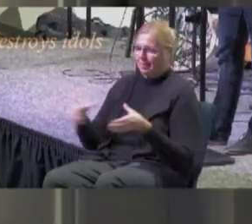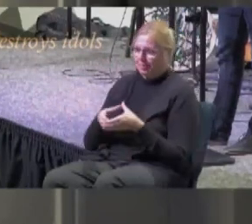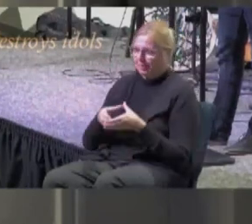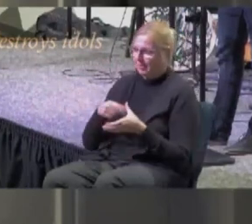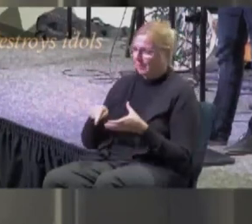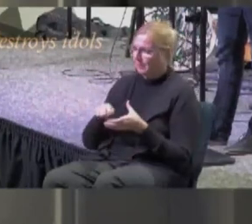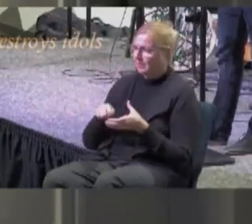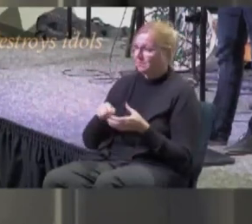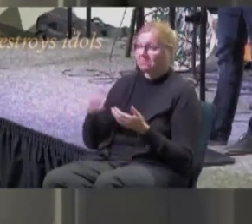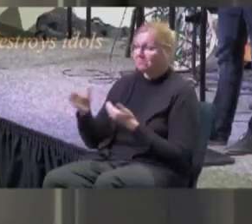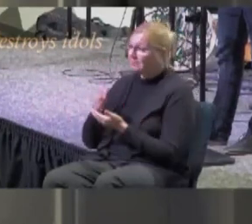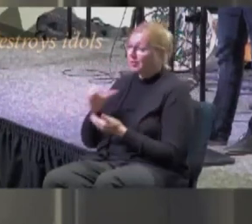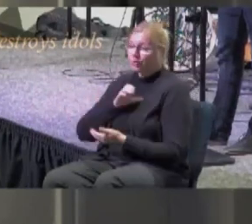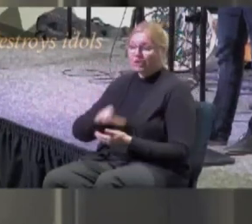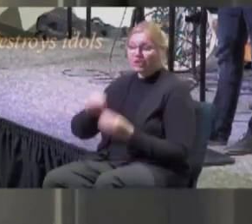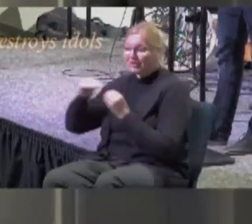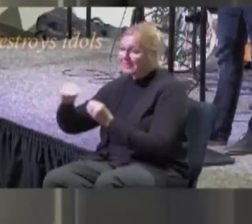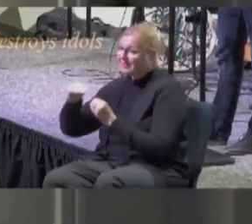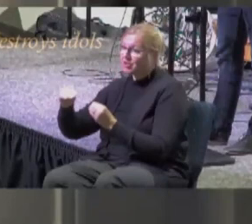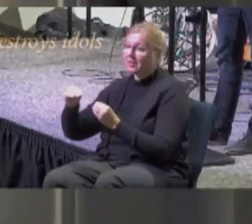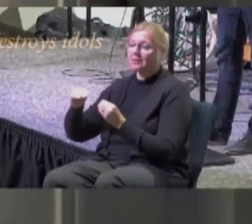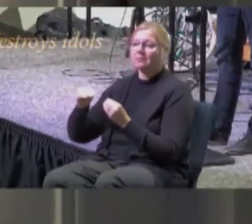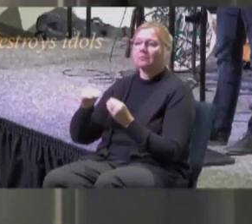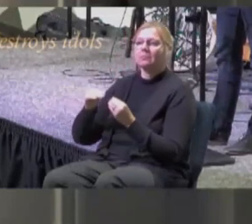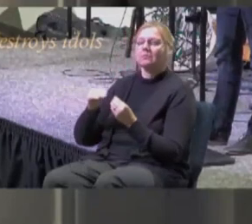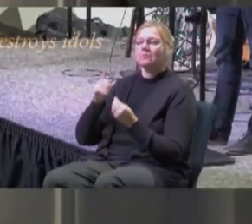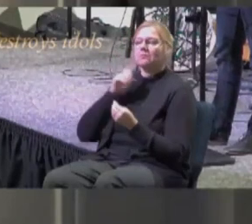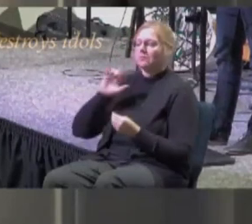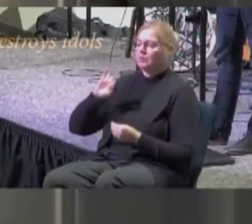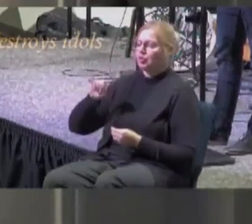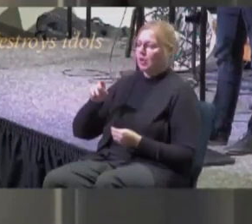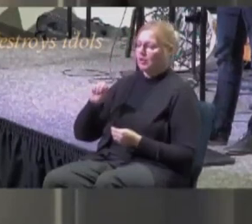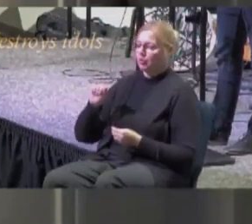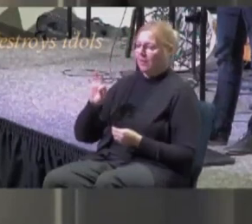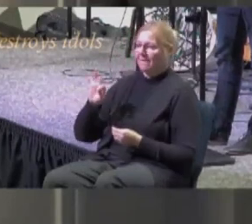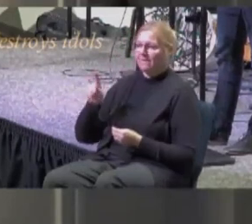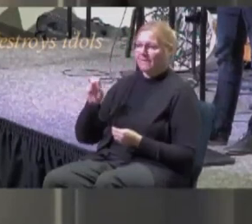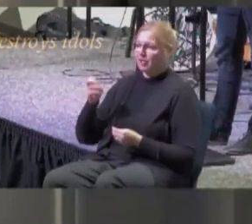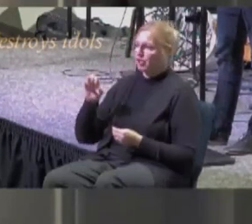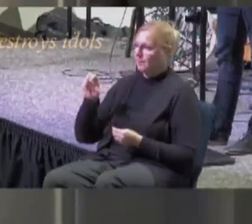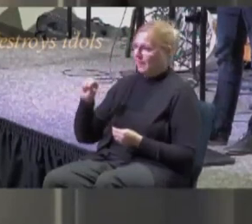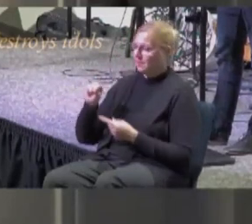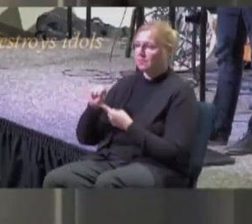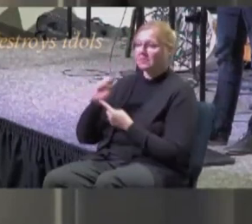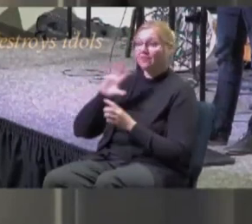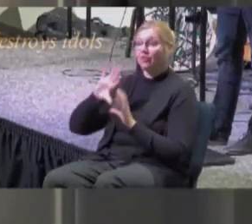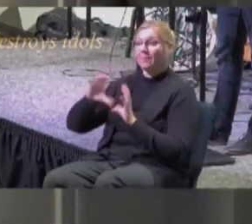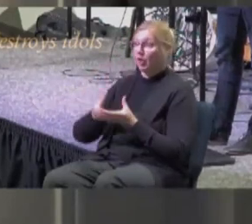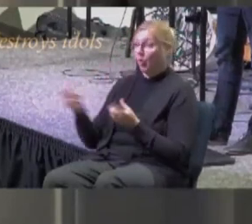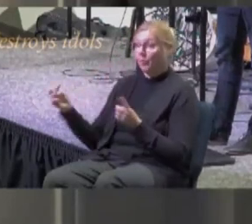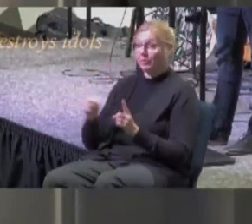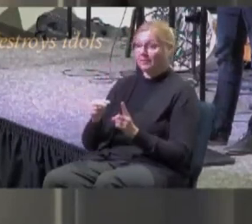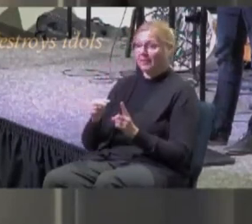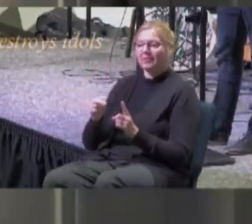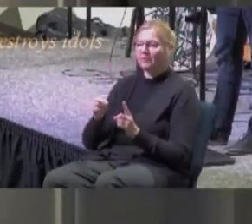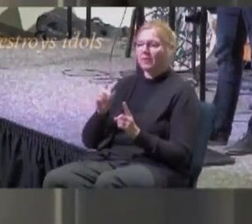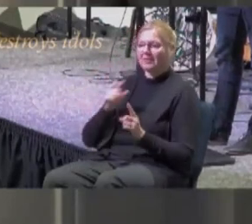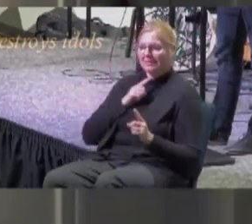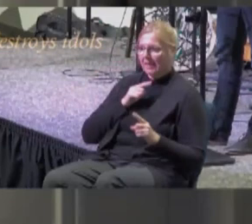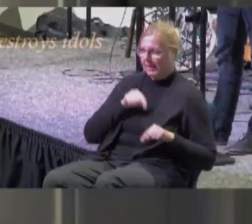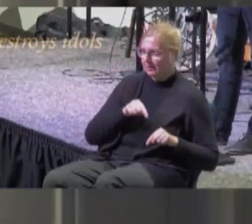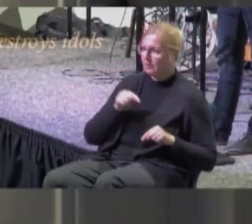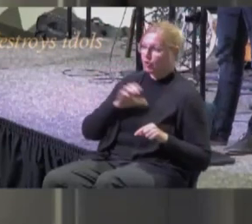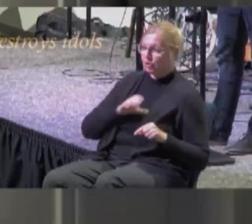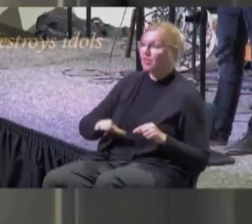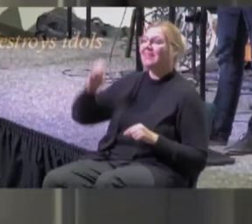Despite Christian teachings, the sociolinguistic Joshua Fishman has shown that in global perspective, it's Europeans that have been most